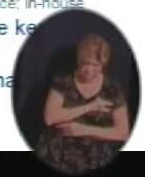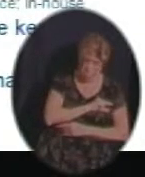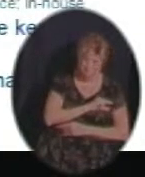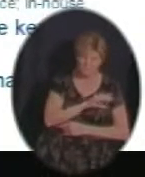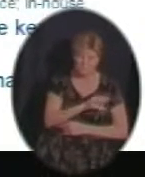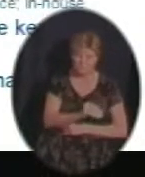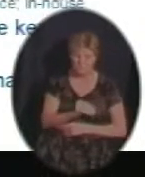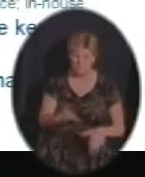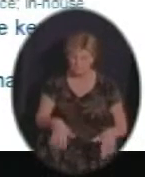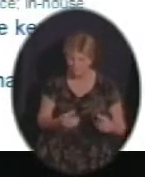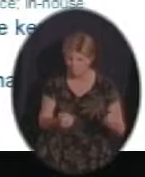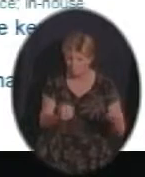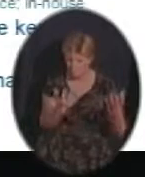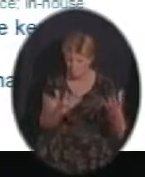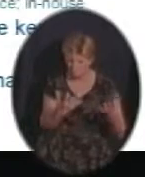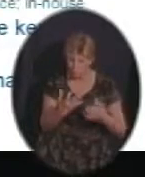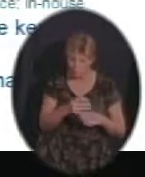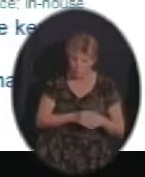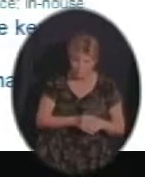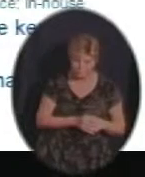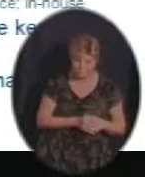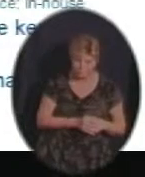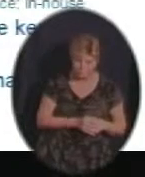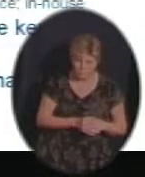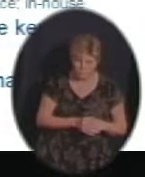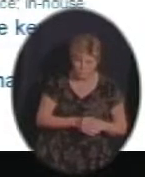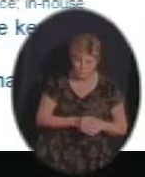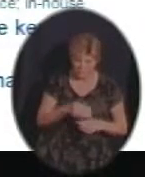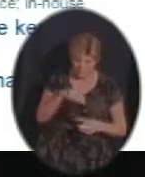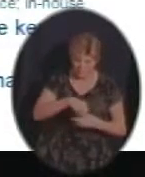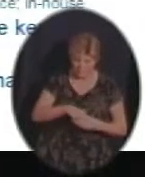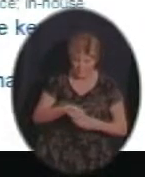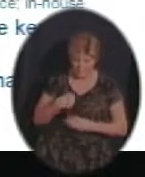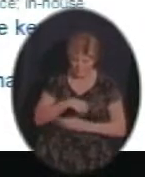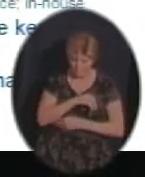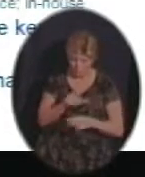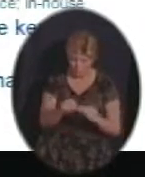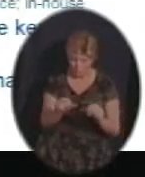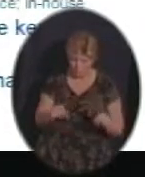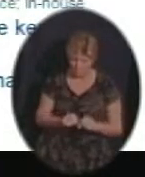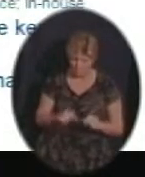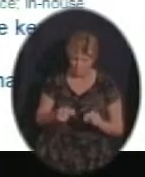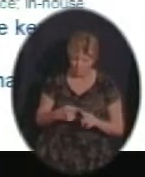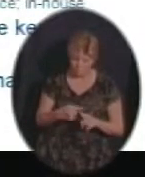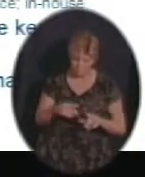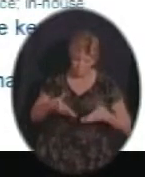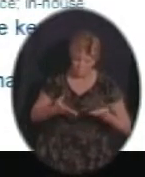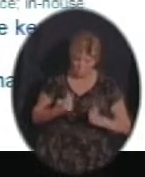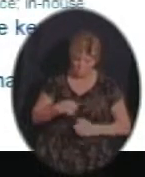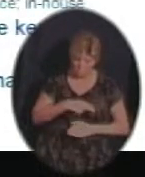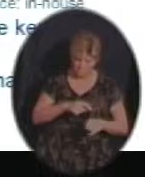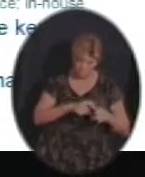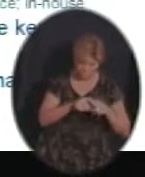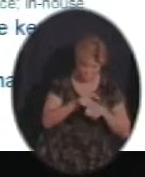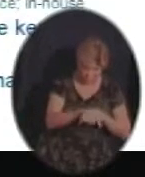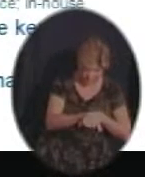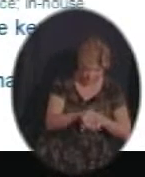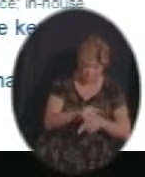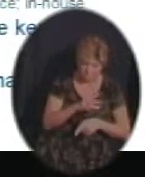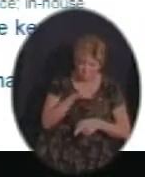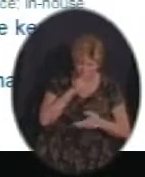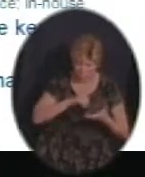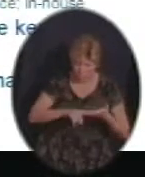entities. Refer to the ones in the geographic area so we can call them and talk to them, and we did call references. Obviously, firm